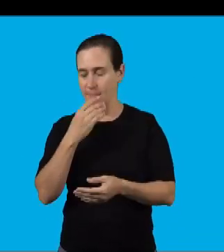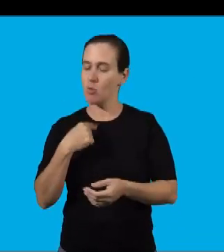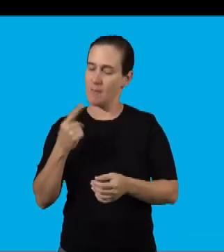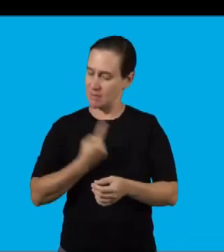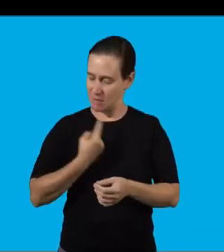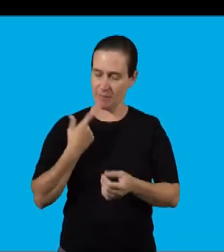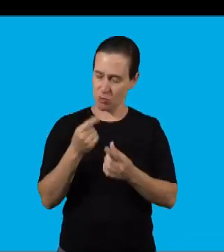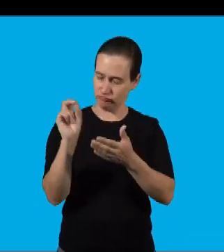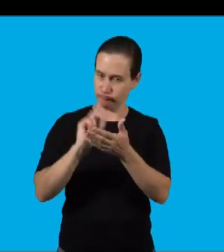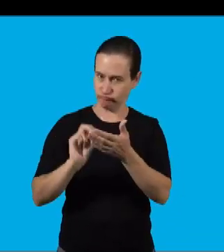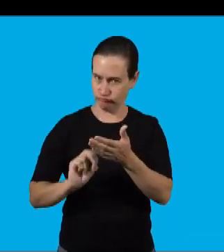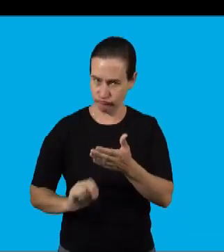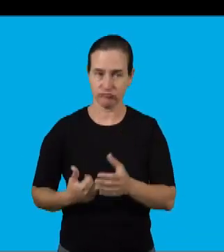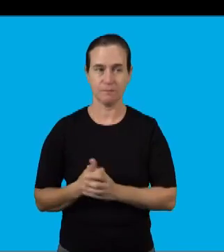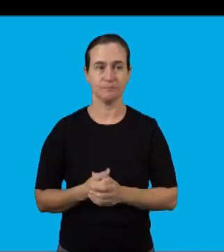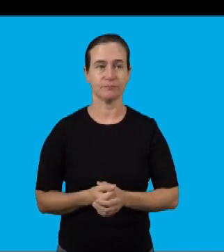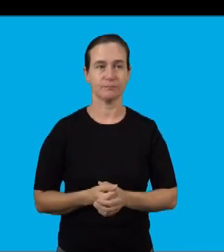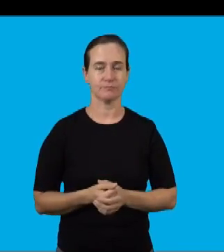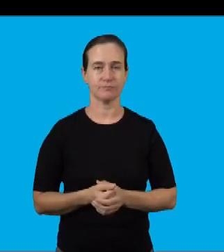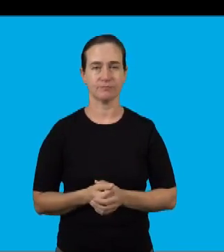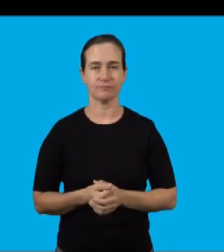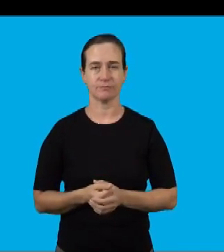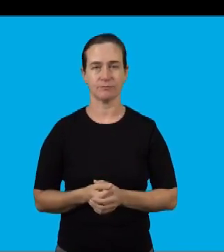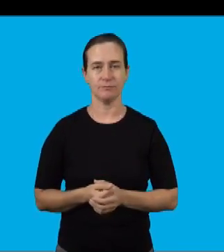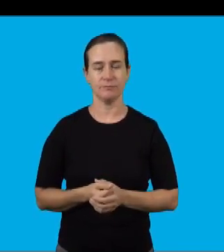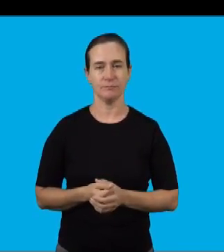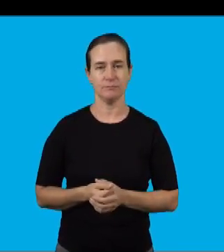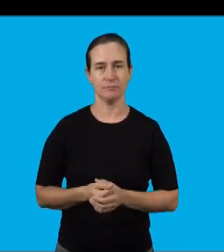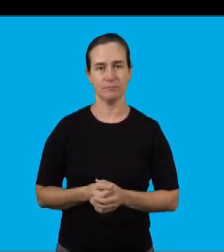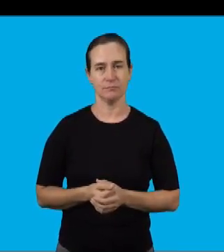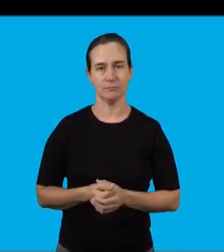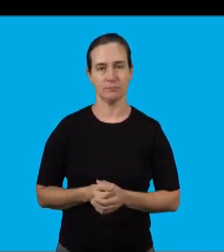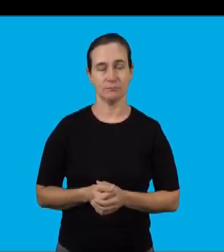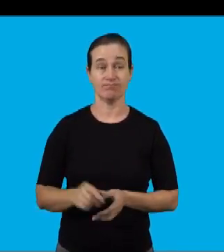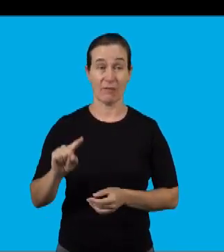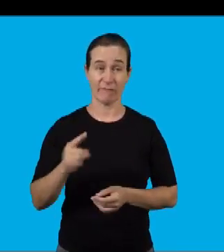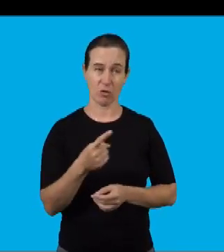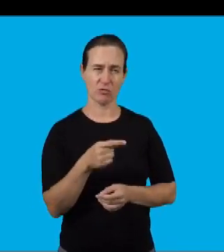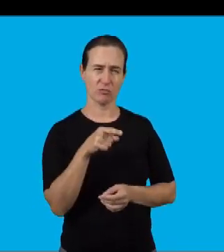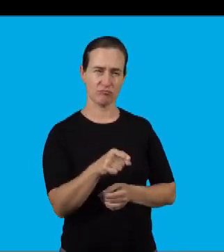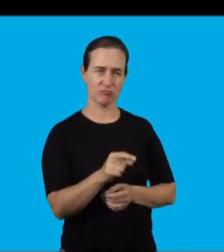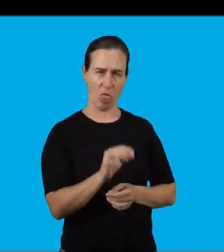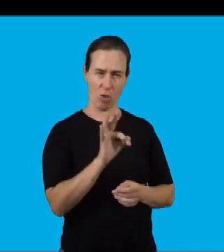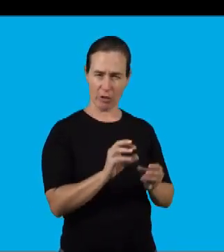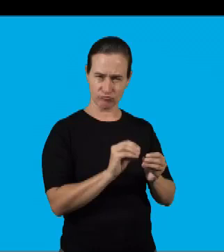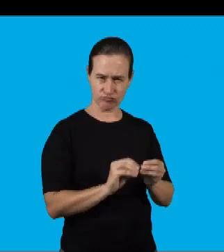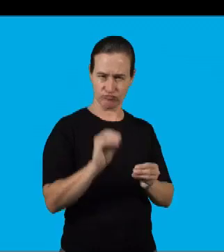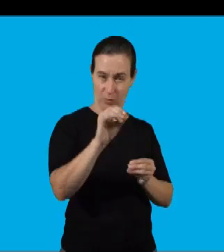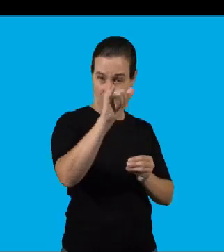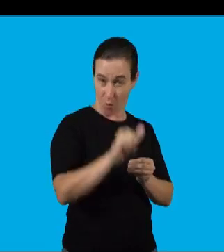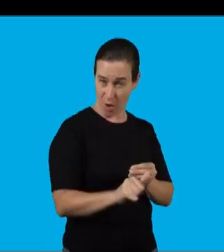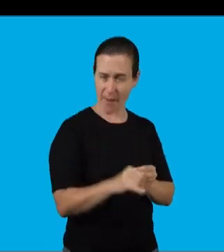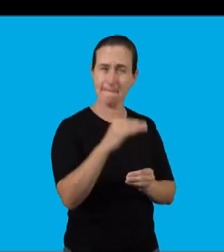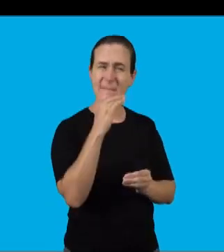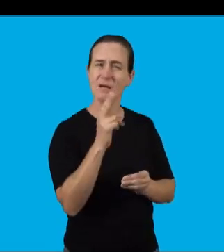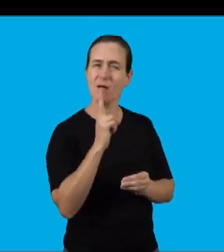to do this manually. So we are going to find those terms. So the first one there, if we substitute 3 in the place of y,